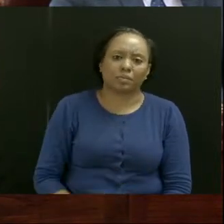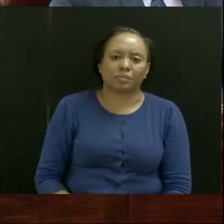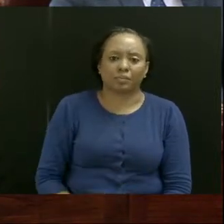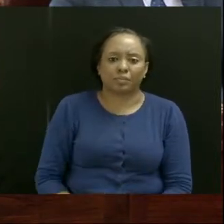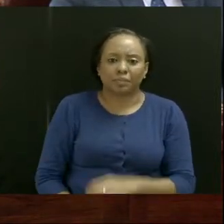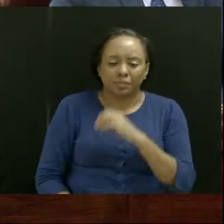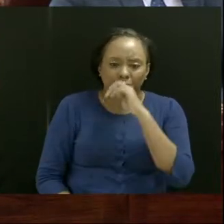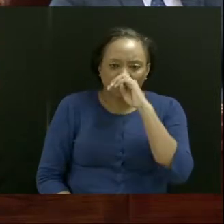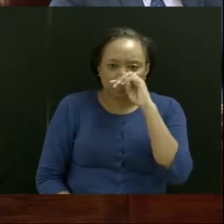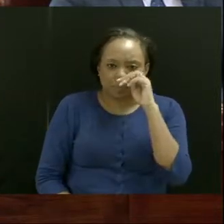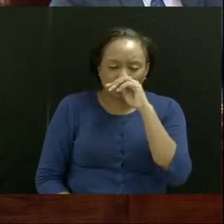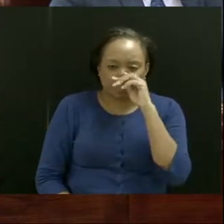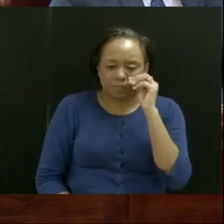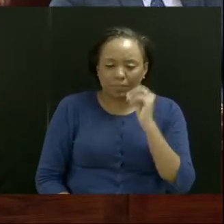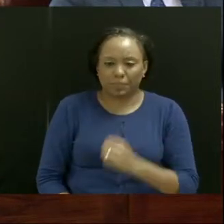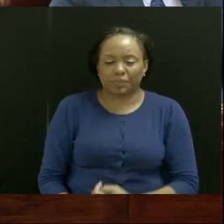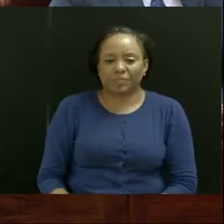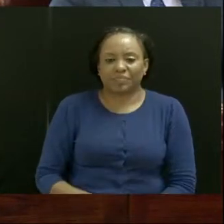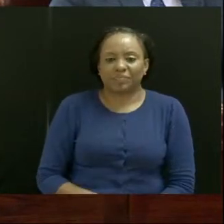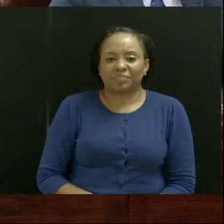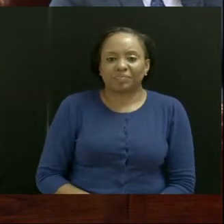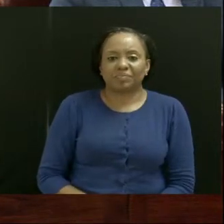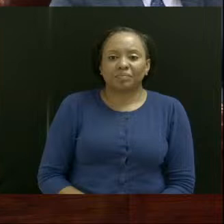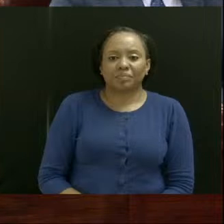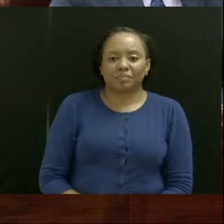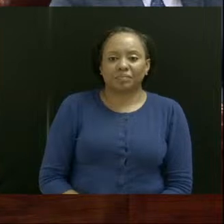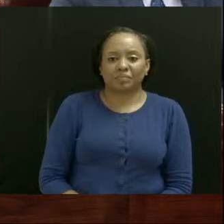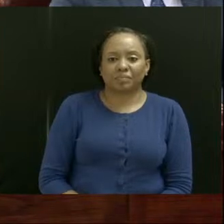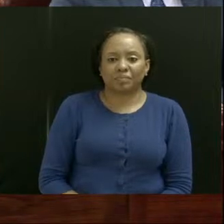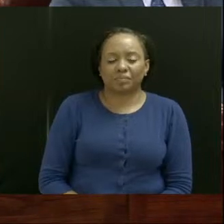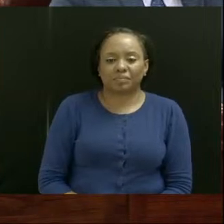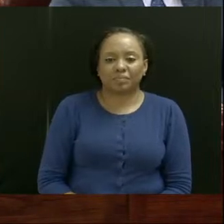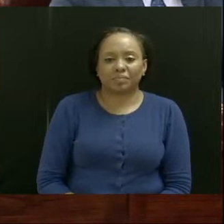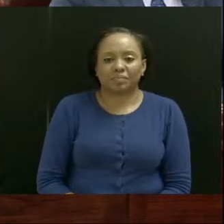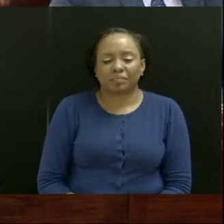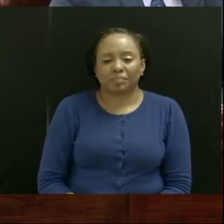I don't know that government, in the context of pursuing an IMF